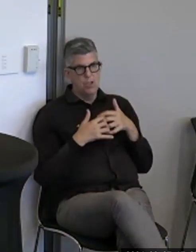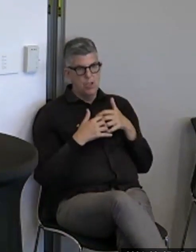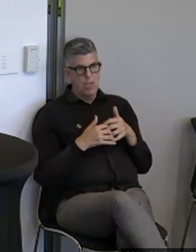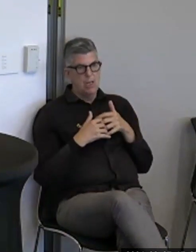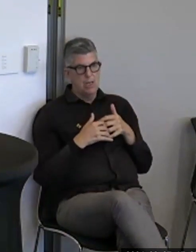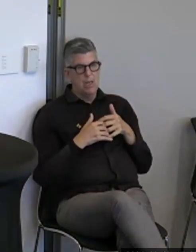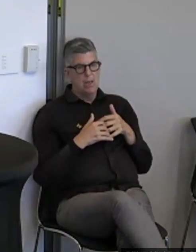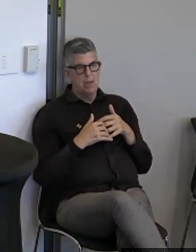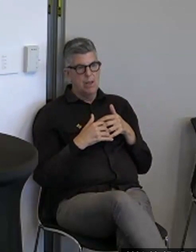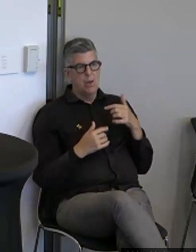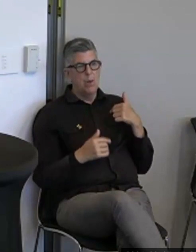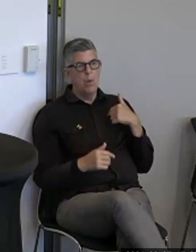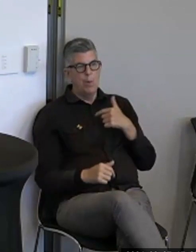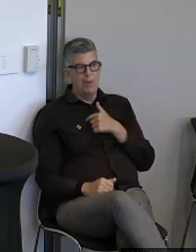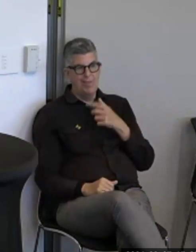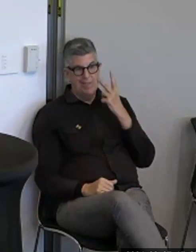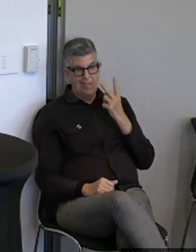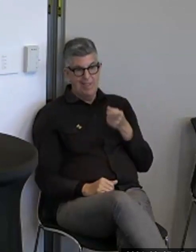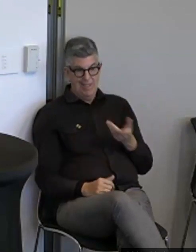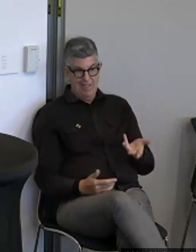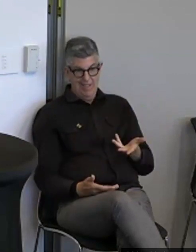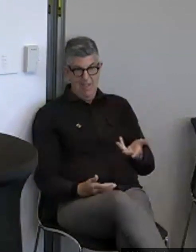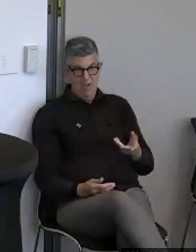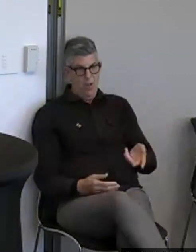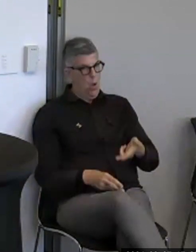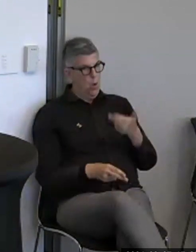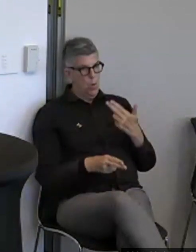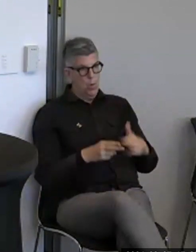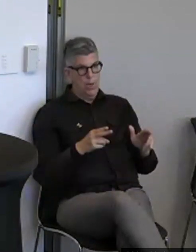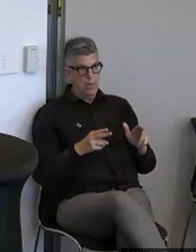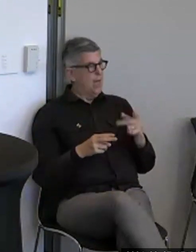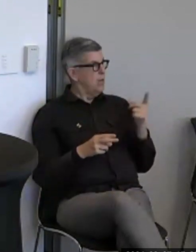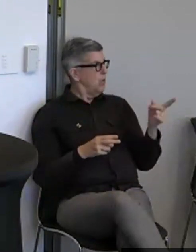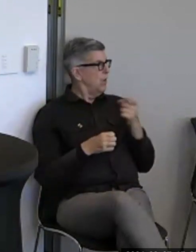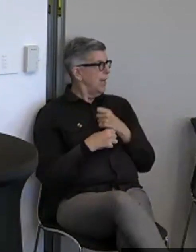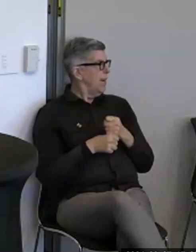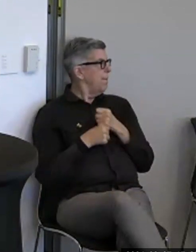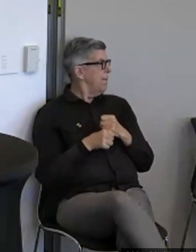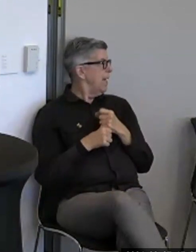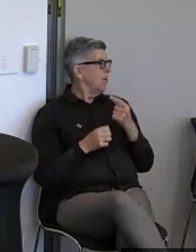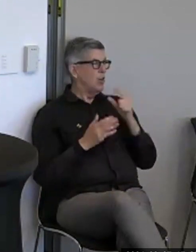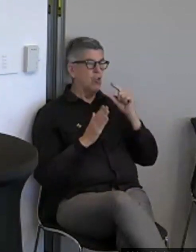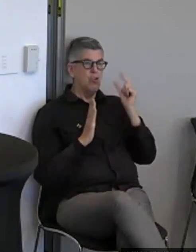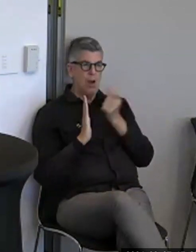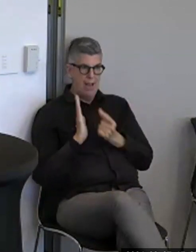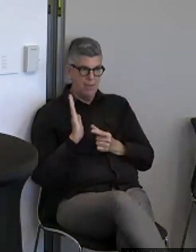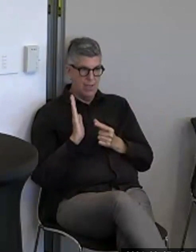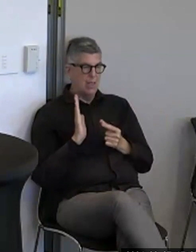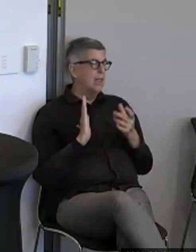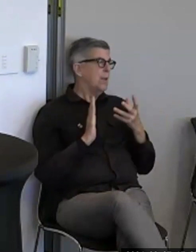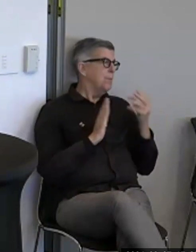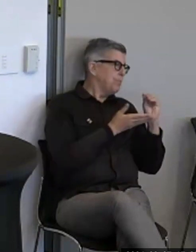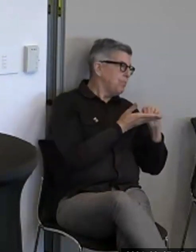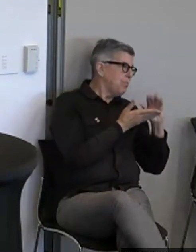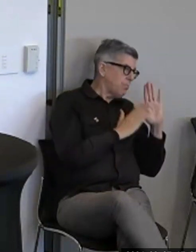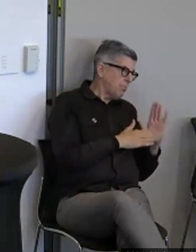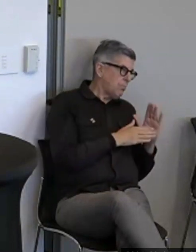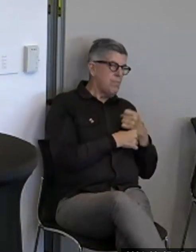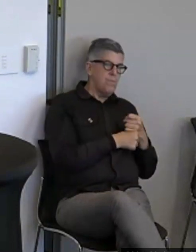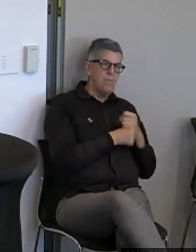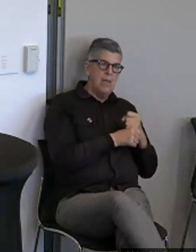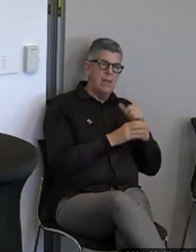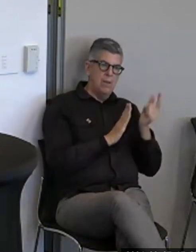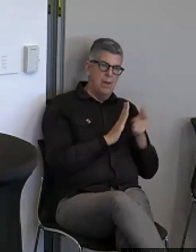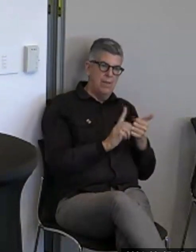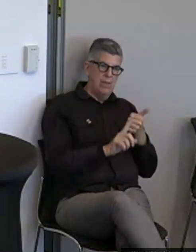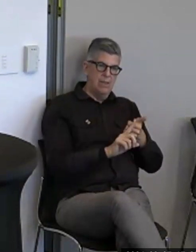is one really quick way to be able to just make a graphic really quick and to also have our students make their own graphics